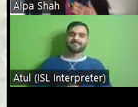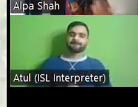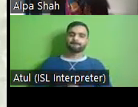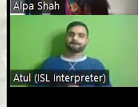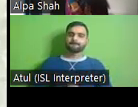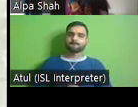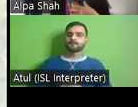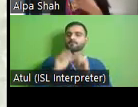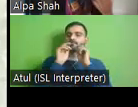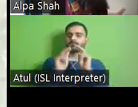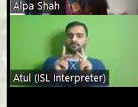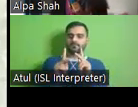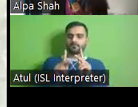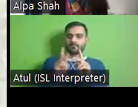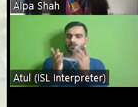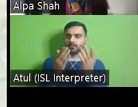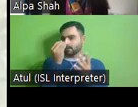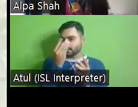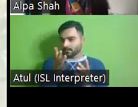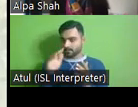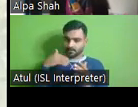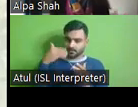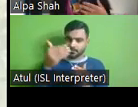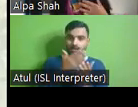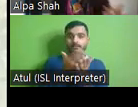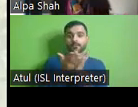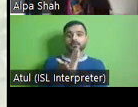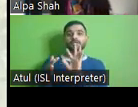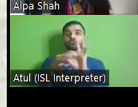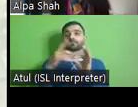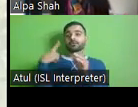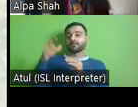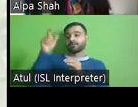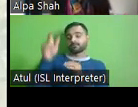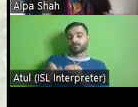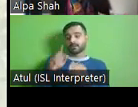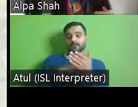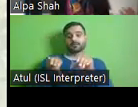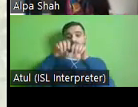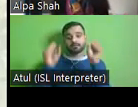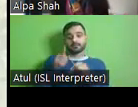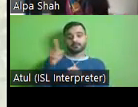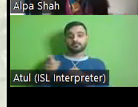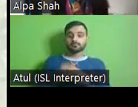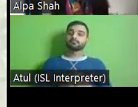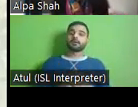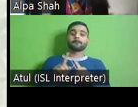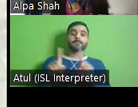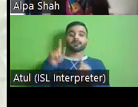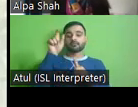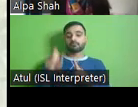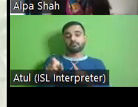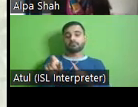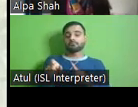Okay, now it would be easy to characterize this as a leaderless system, but this would